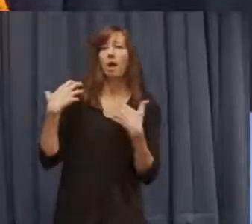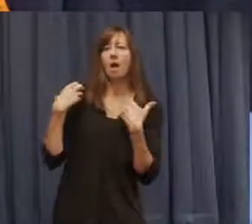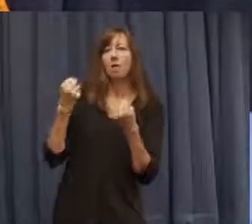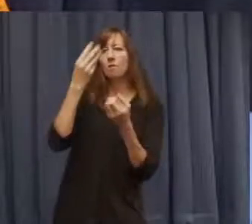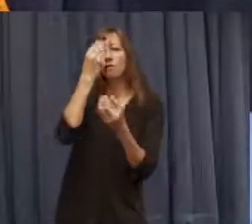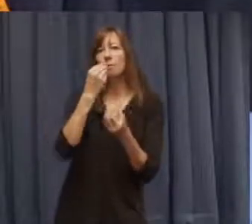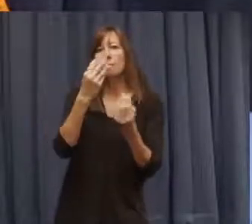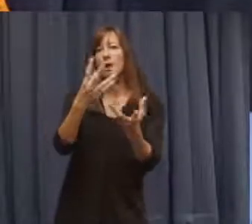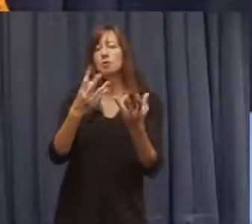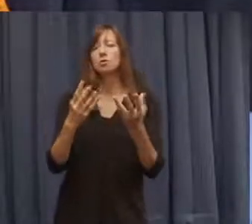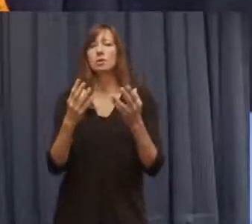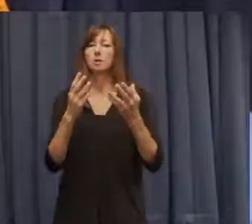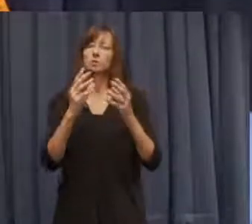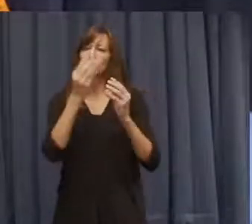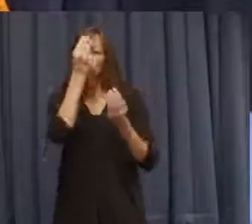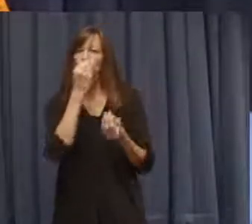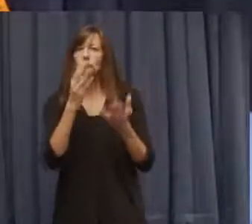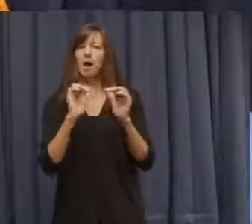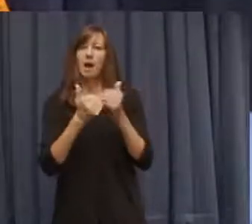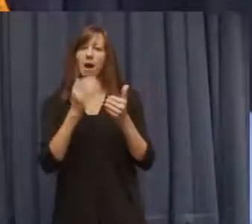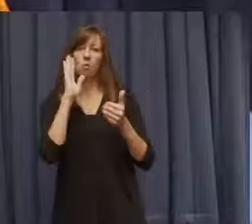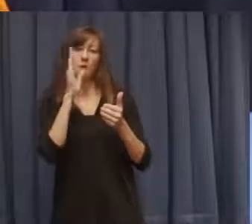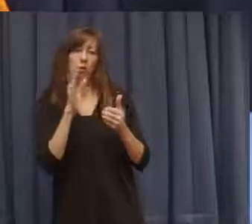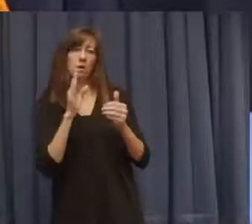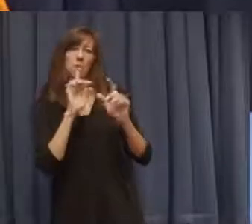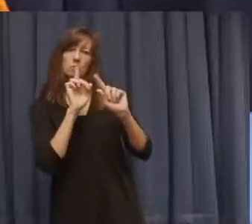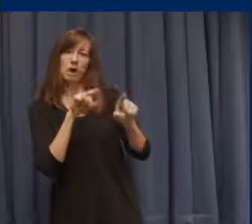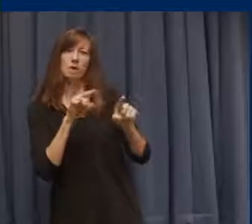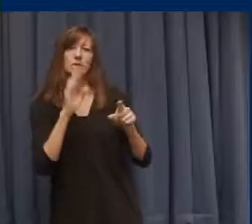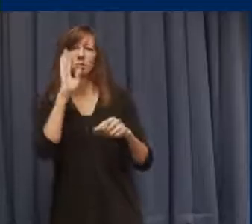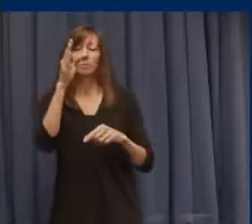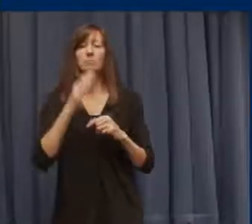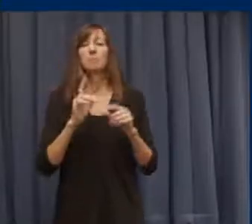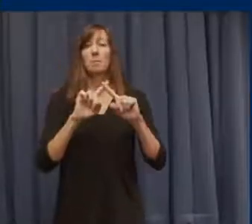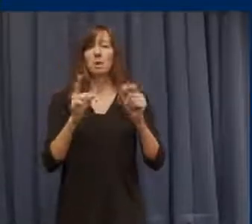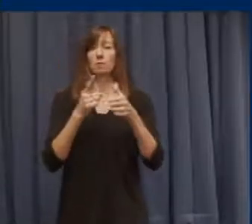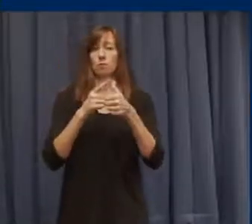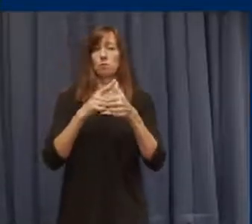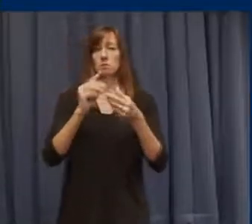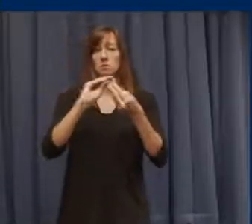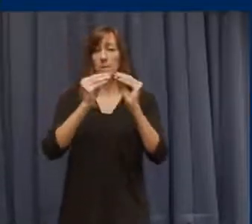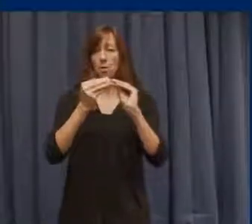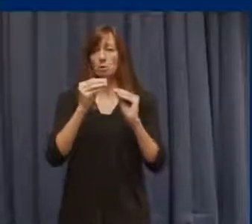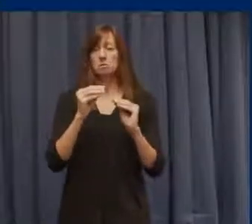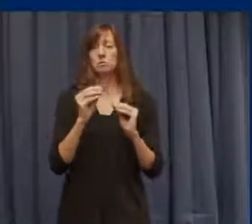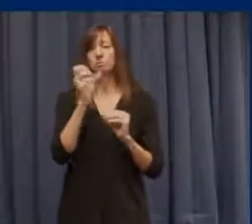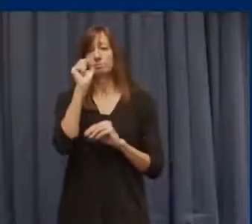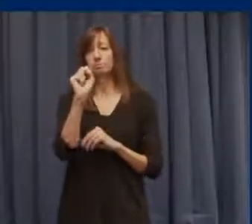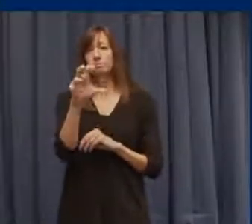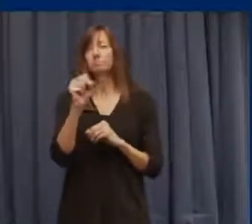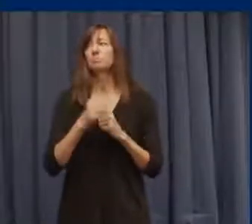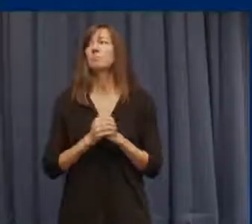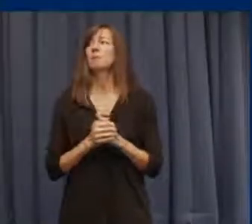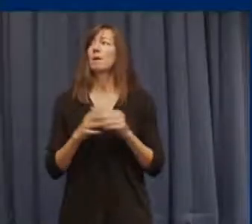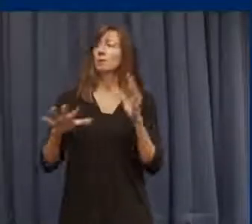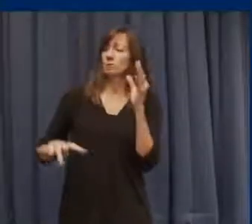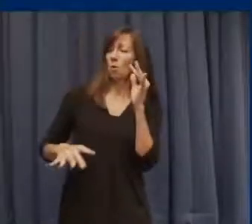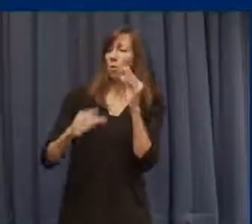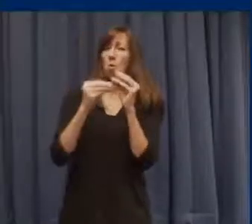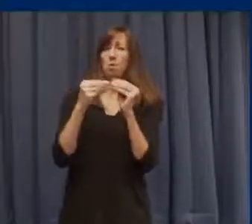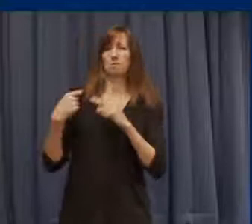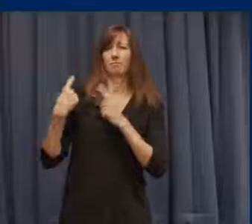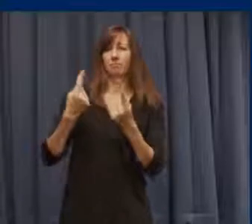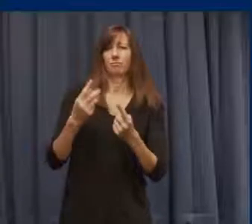react. So starting by the numbers, as we always do, our total case number is